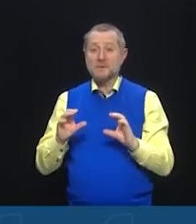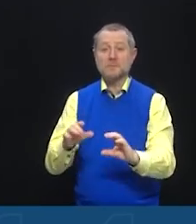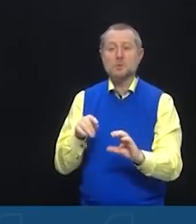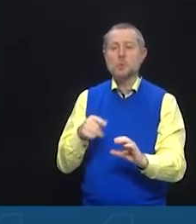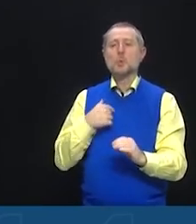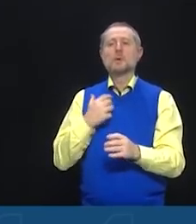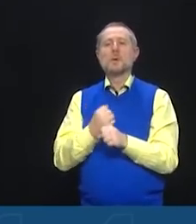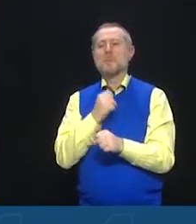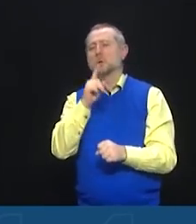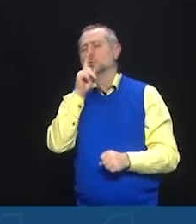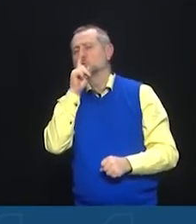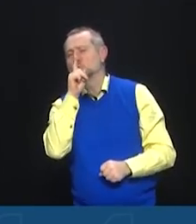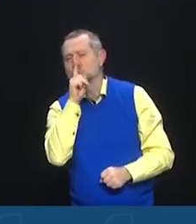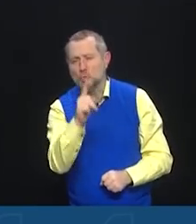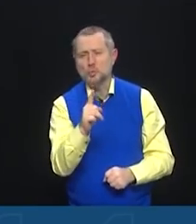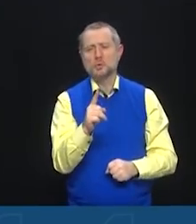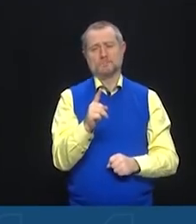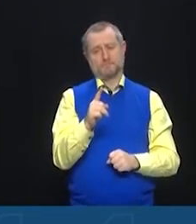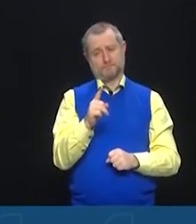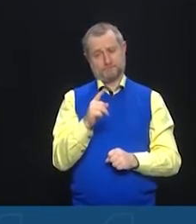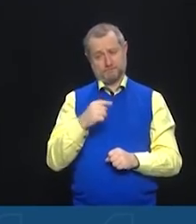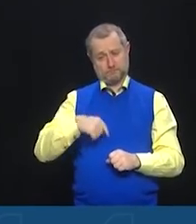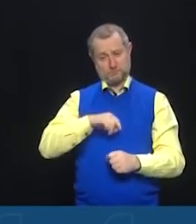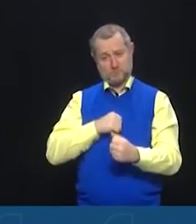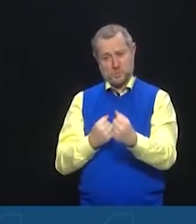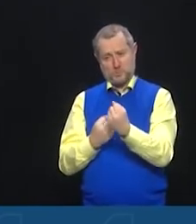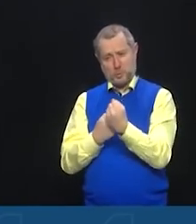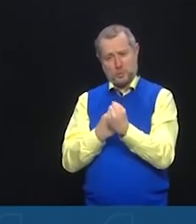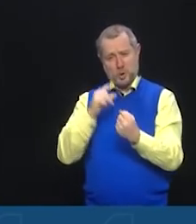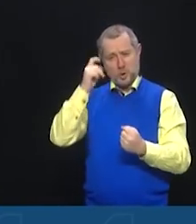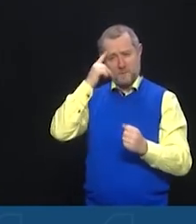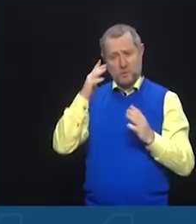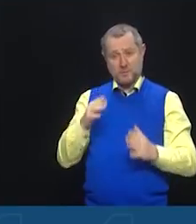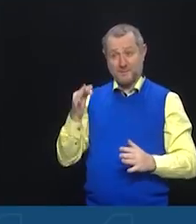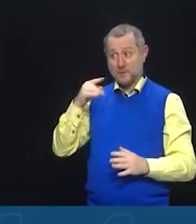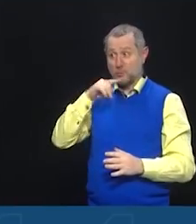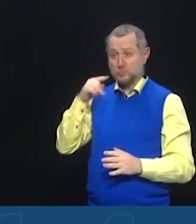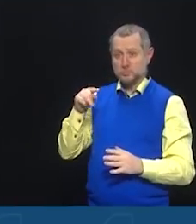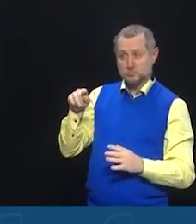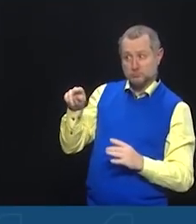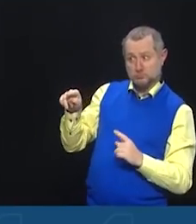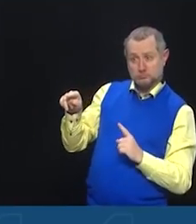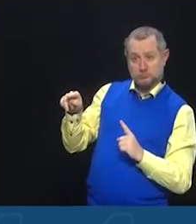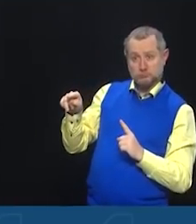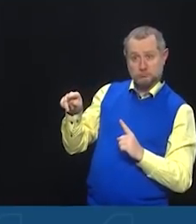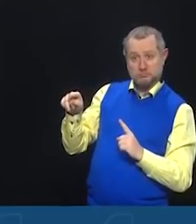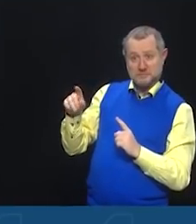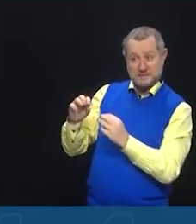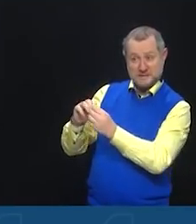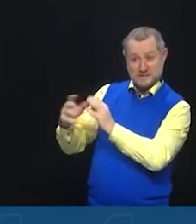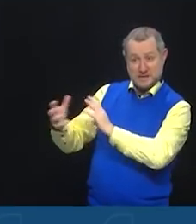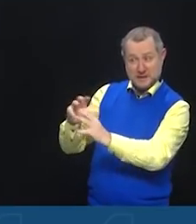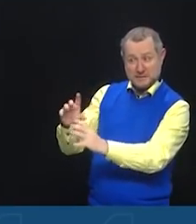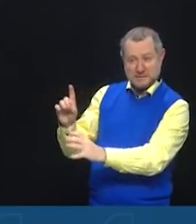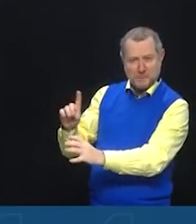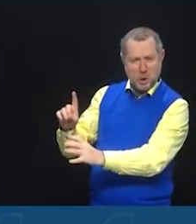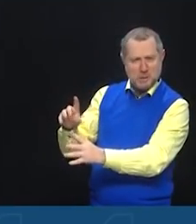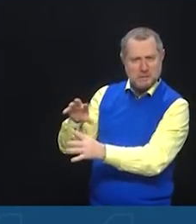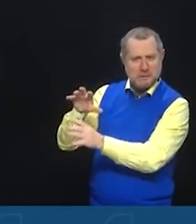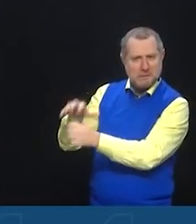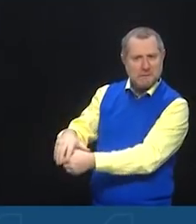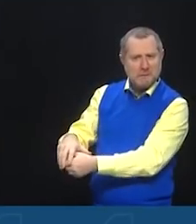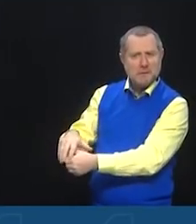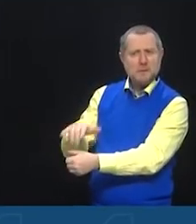way supporting the government of Putin and Russia, who are now attacking democracy in Ukraine?